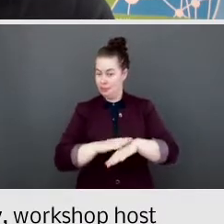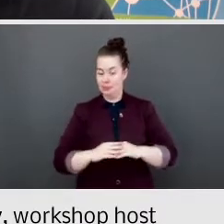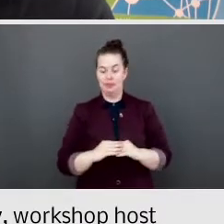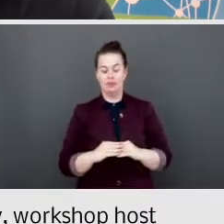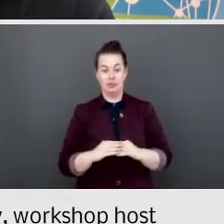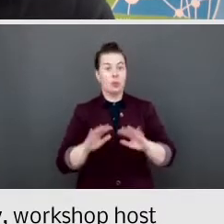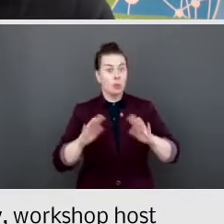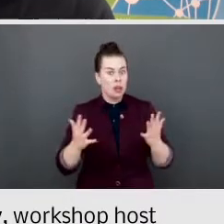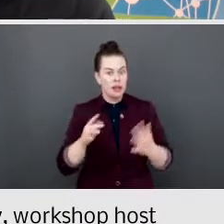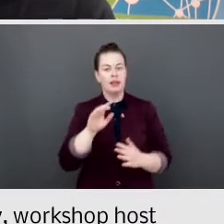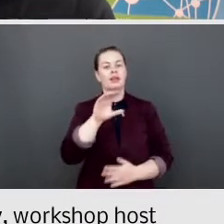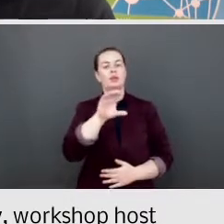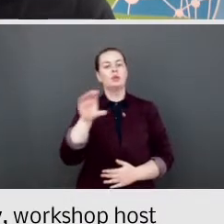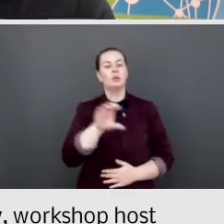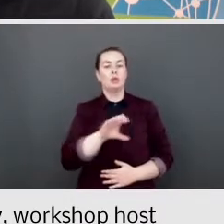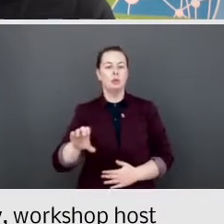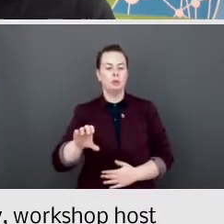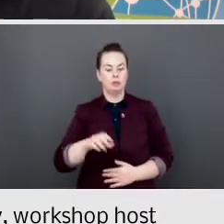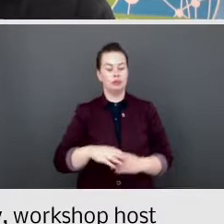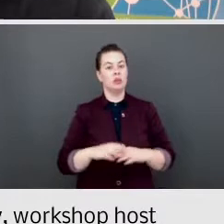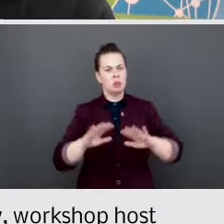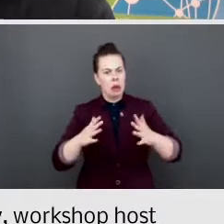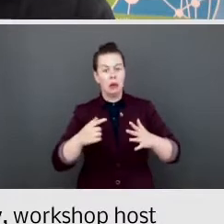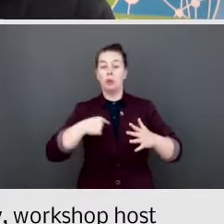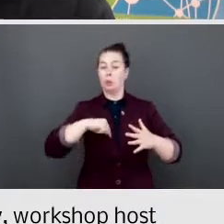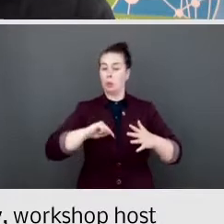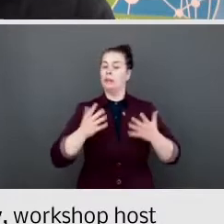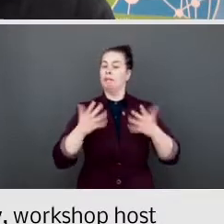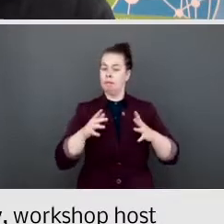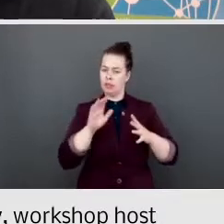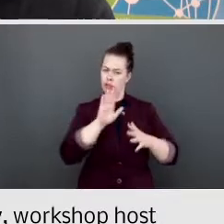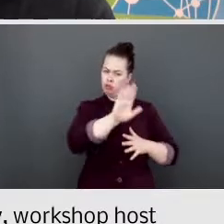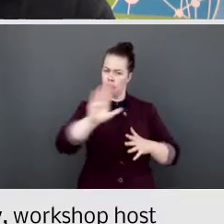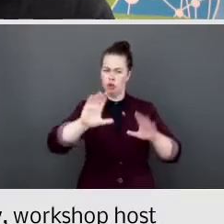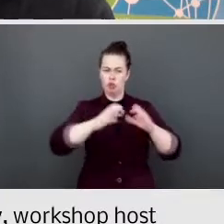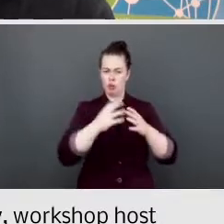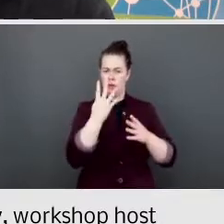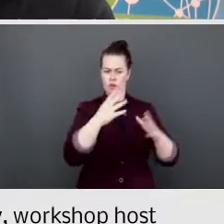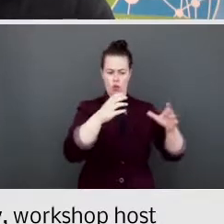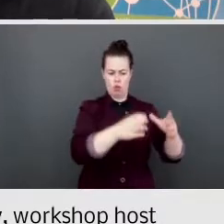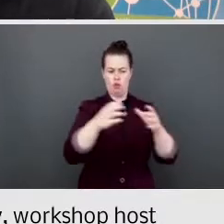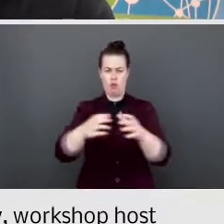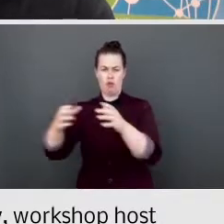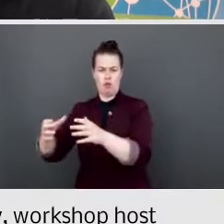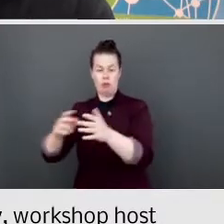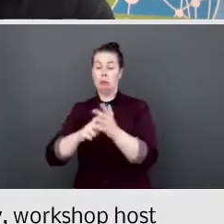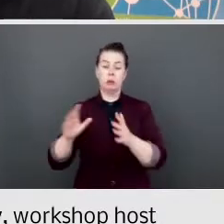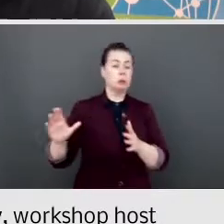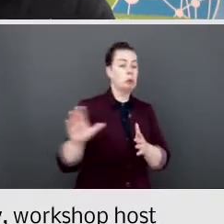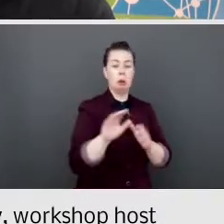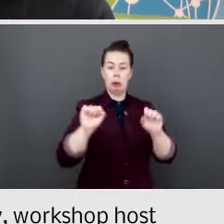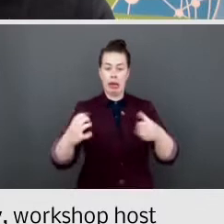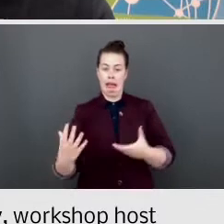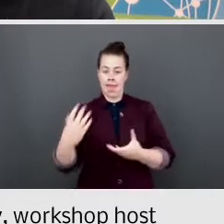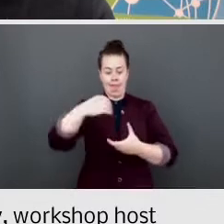platform. For this, we divided you into 4 different groups. That way, each group can engage in each